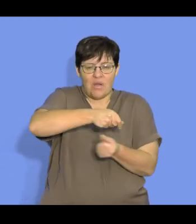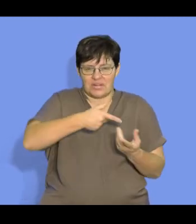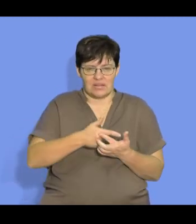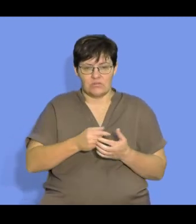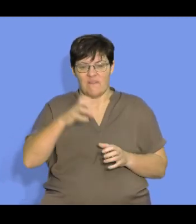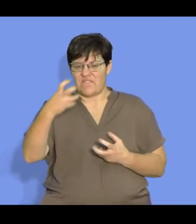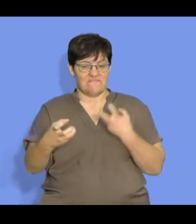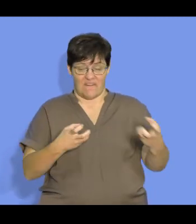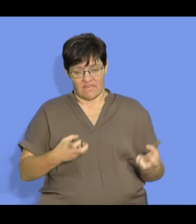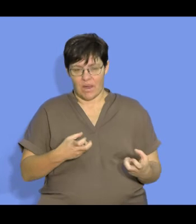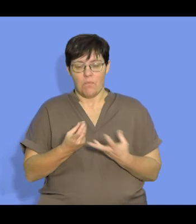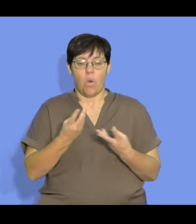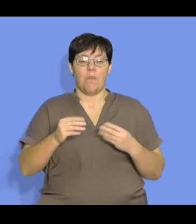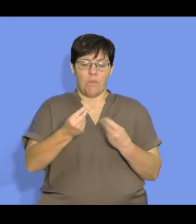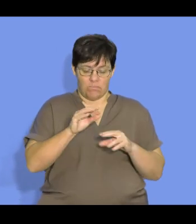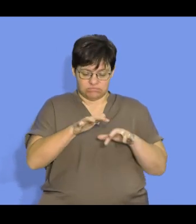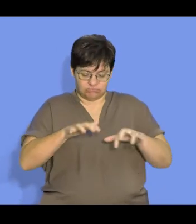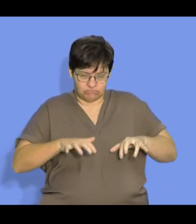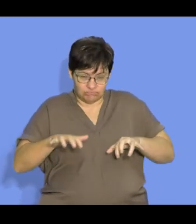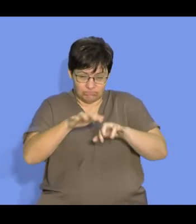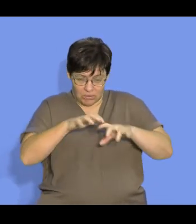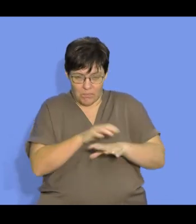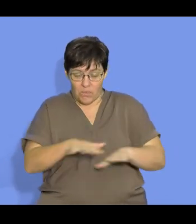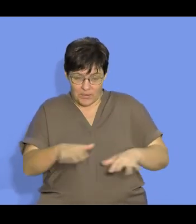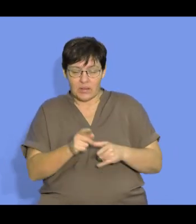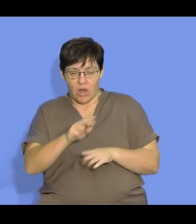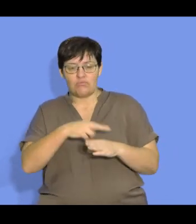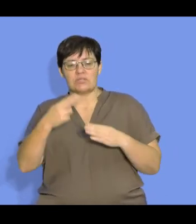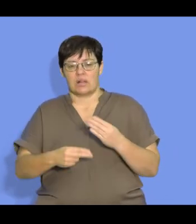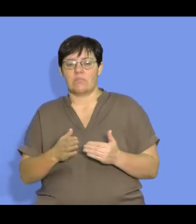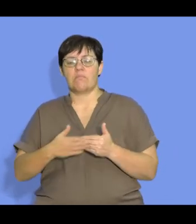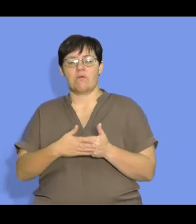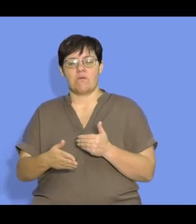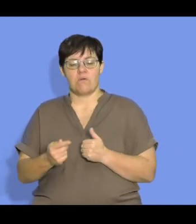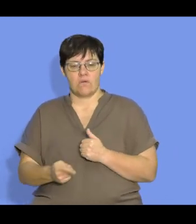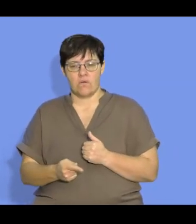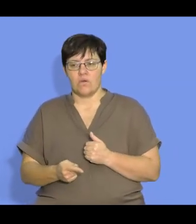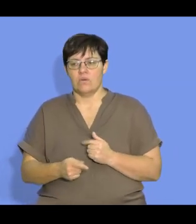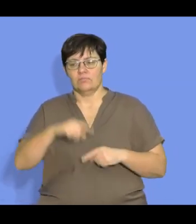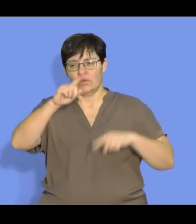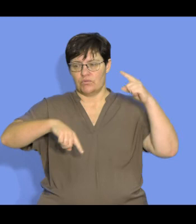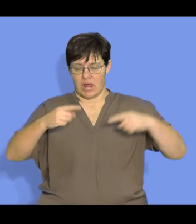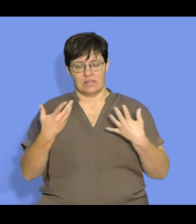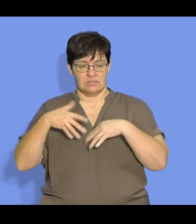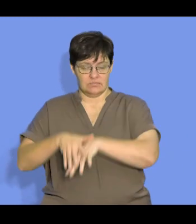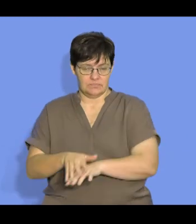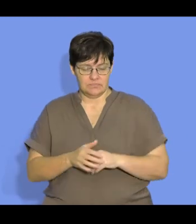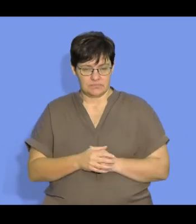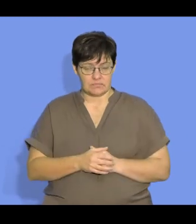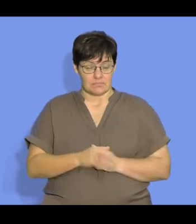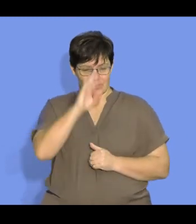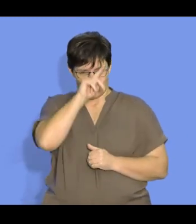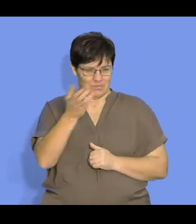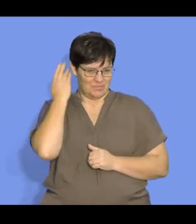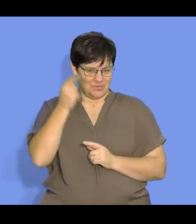more powder. Why does that result in an increase in the rate of the reaction? Now, just